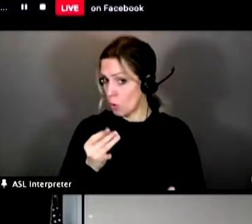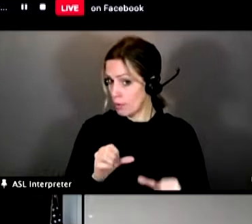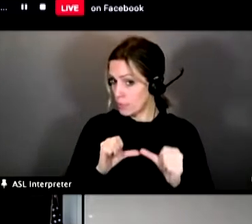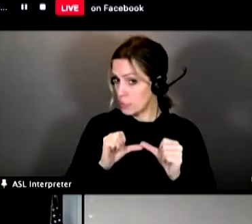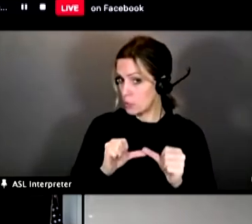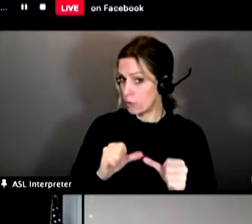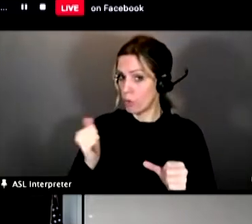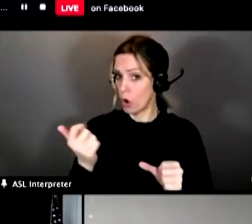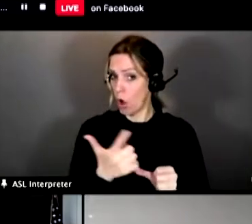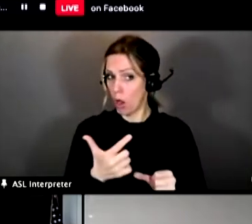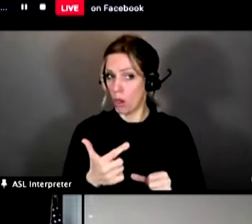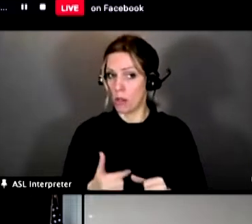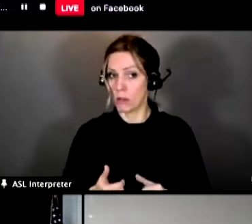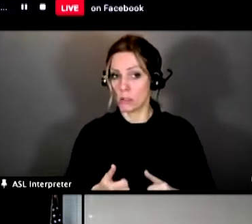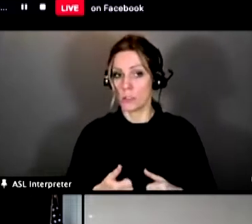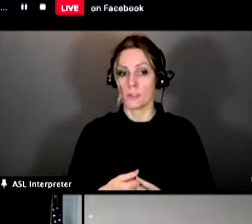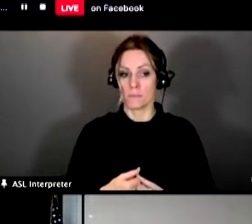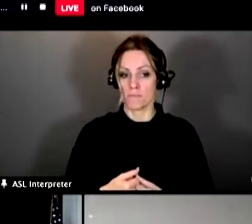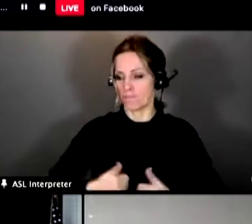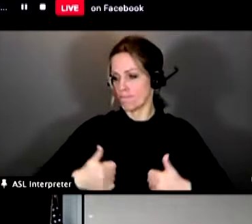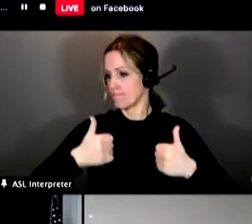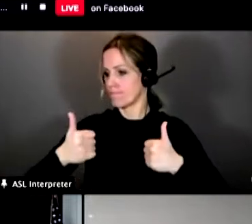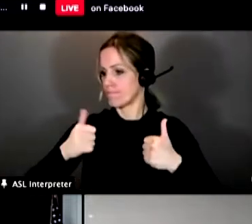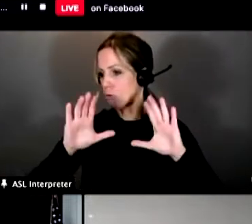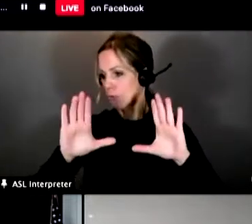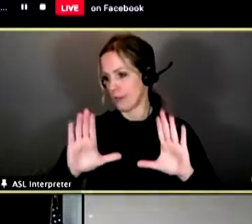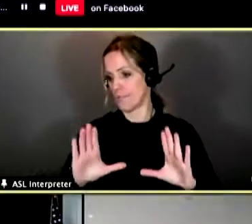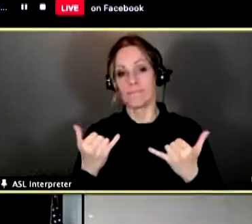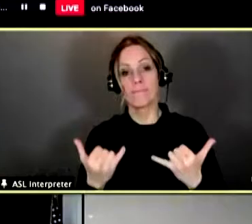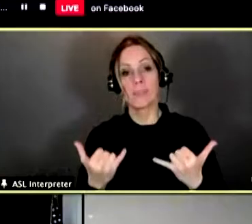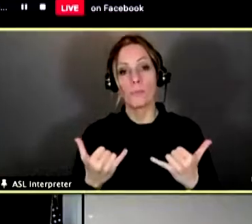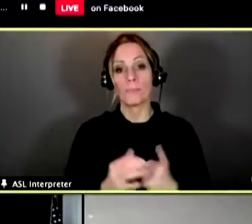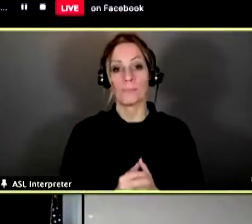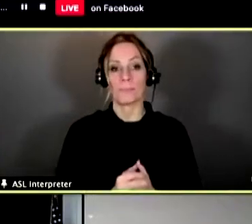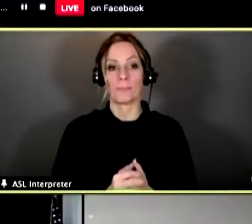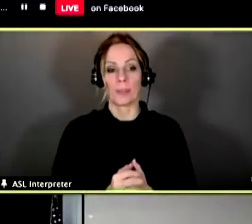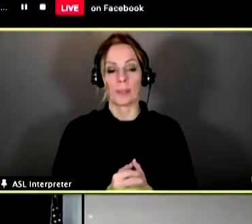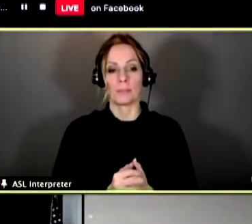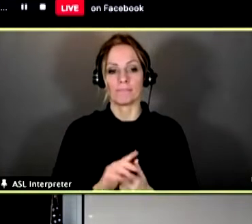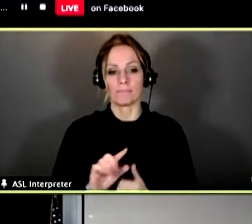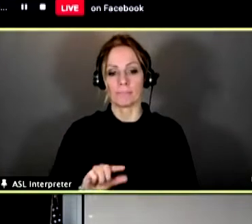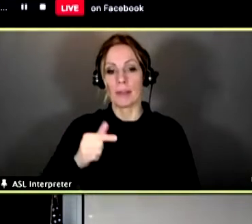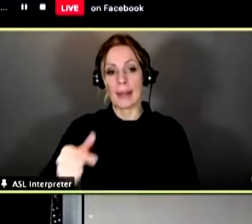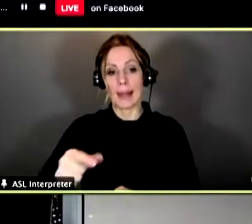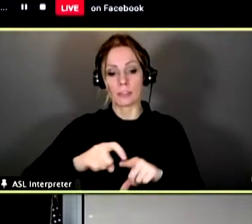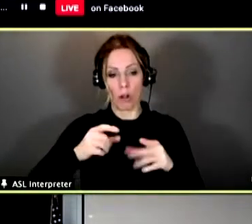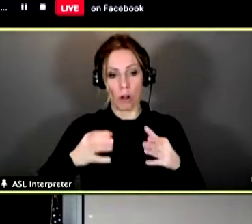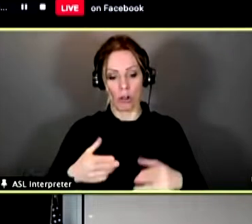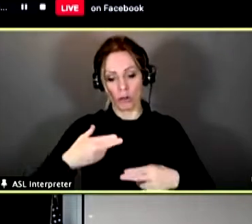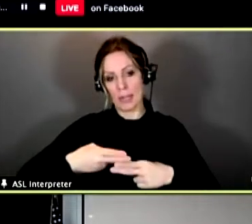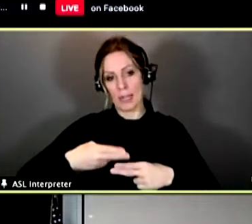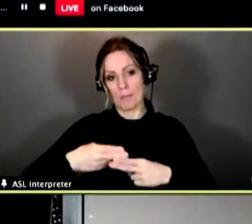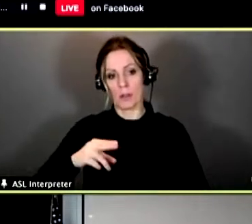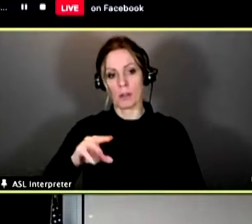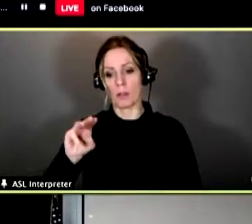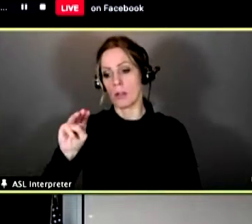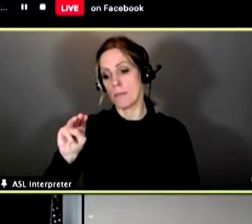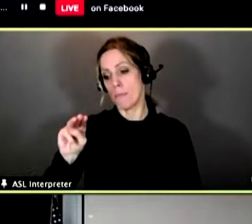callers that are in the queue. Great. So I'm going to go next to a caller who has given her name as Ma